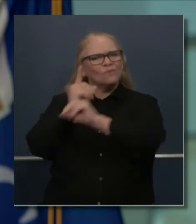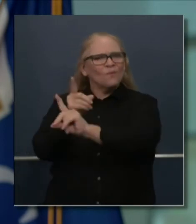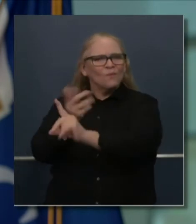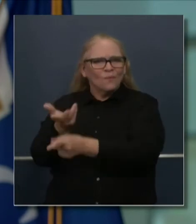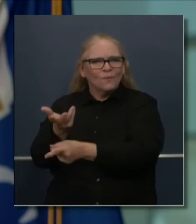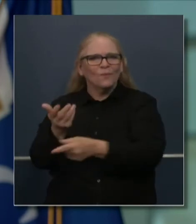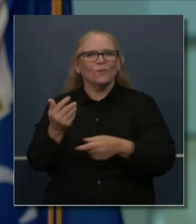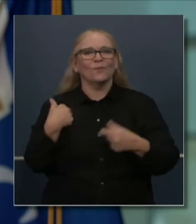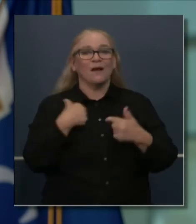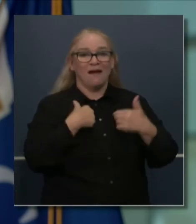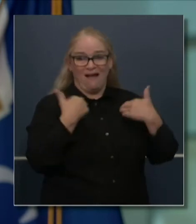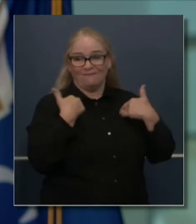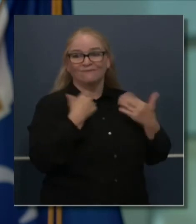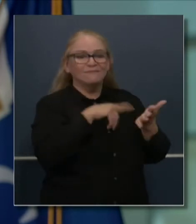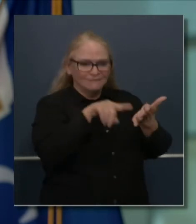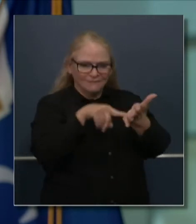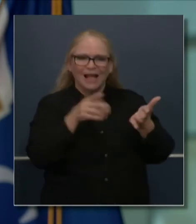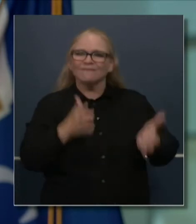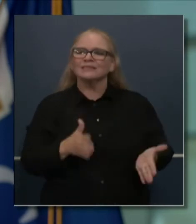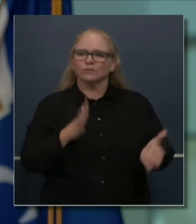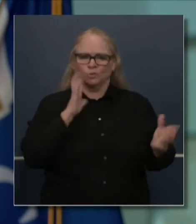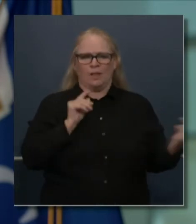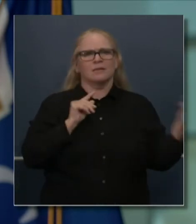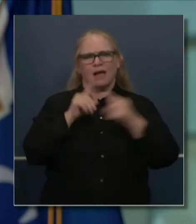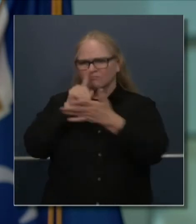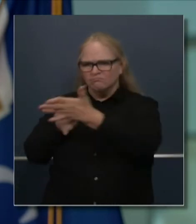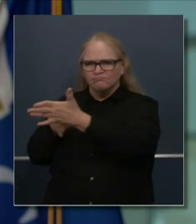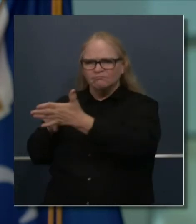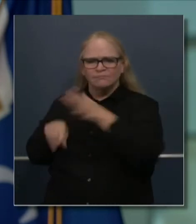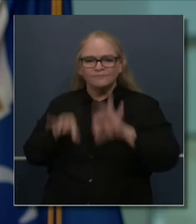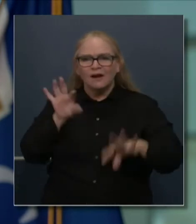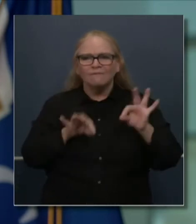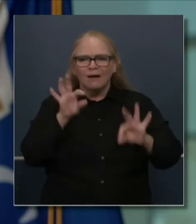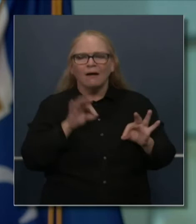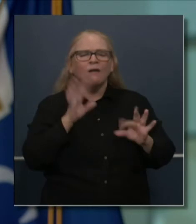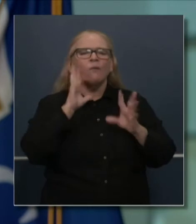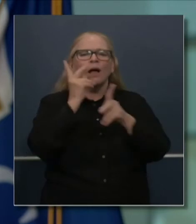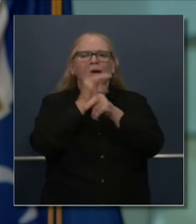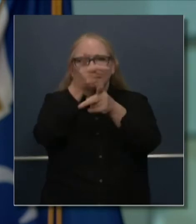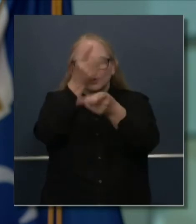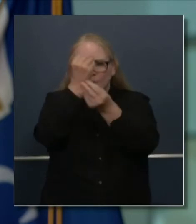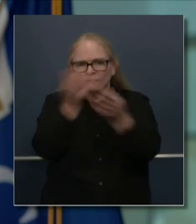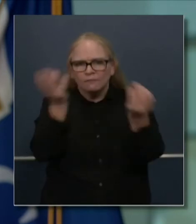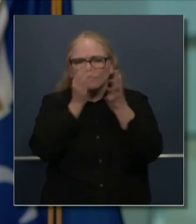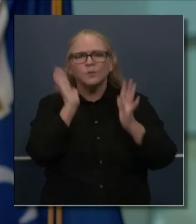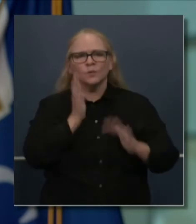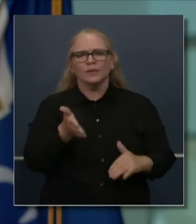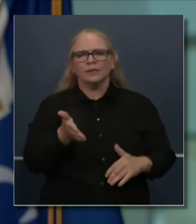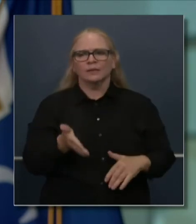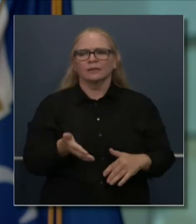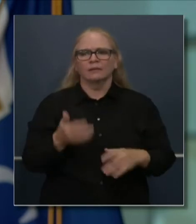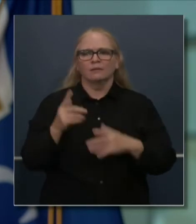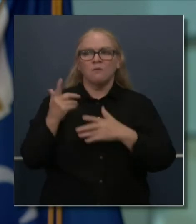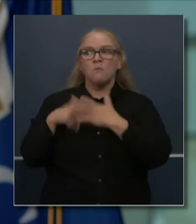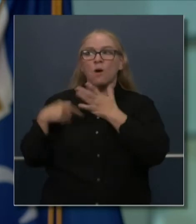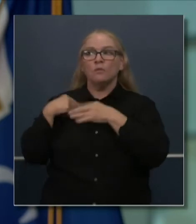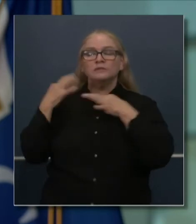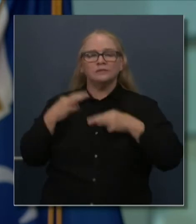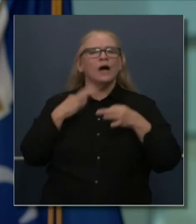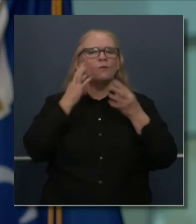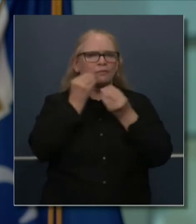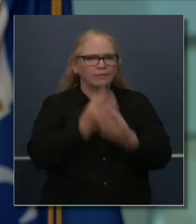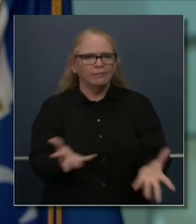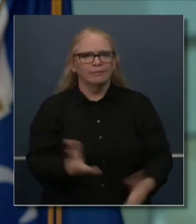investigation moving forward, and in real time, we'll let you and others know what we determine. Carlos Granda, ABC